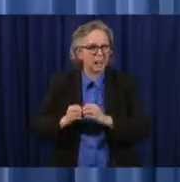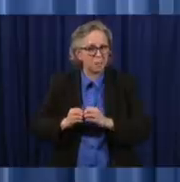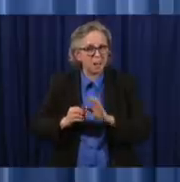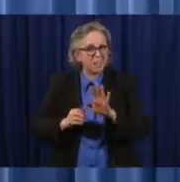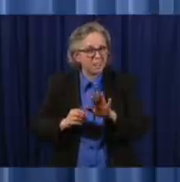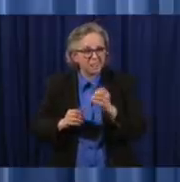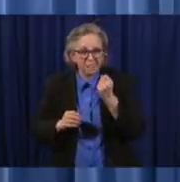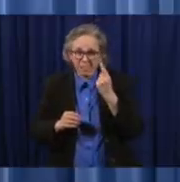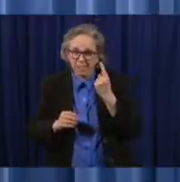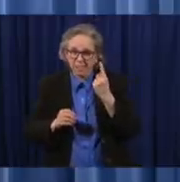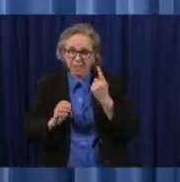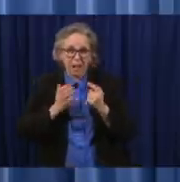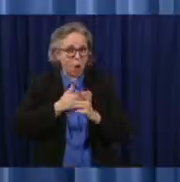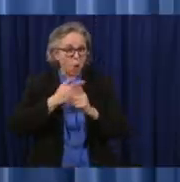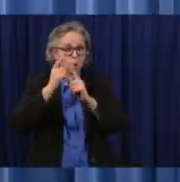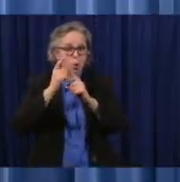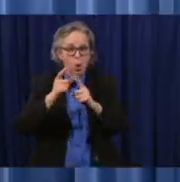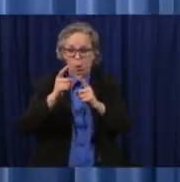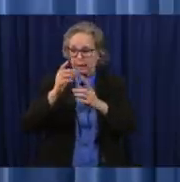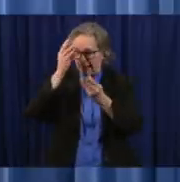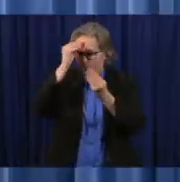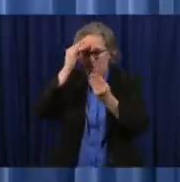been to put out the information.